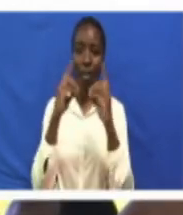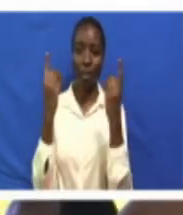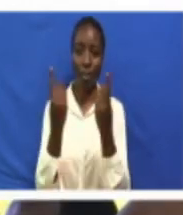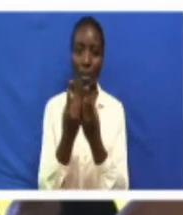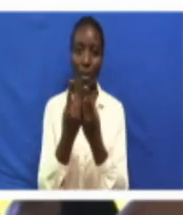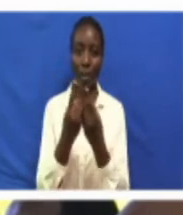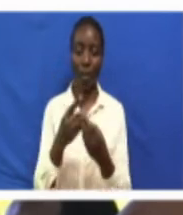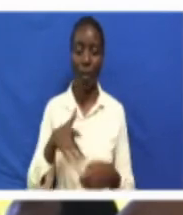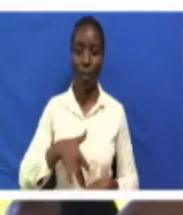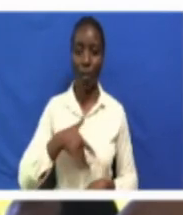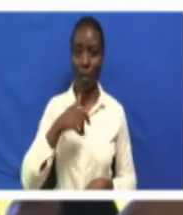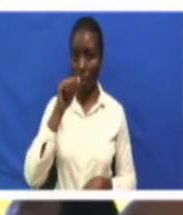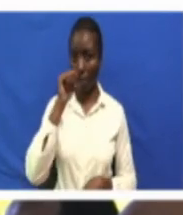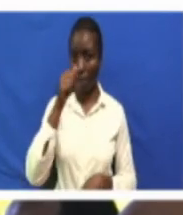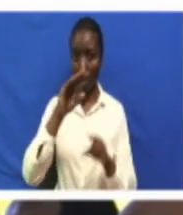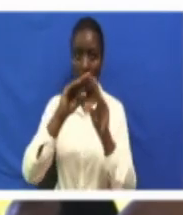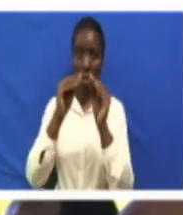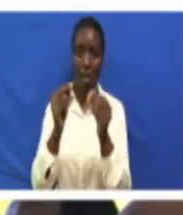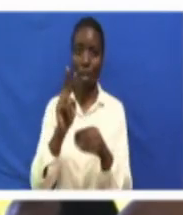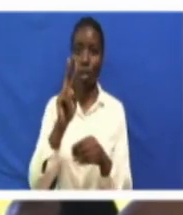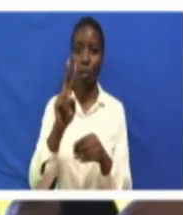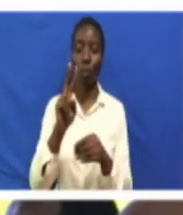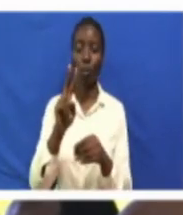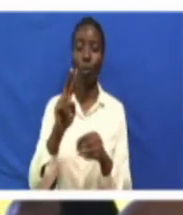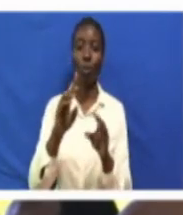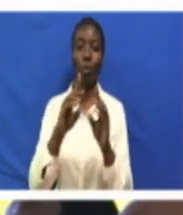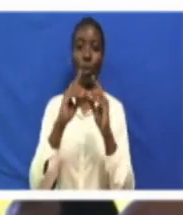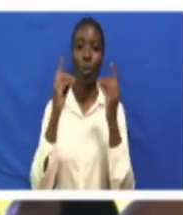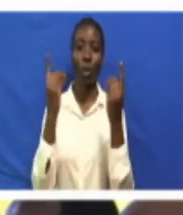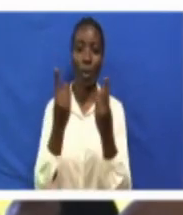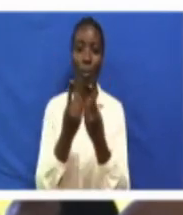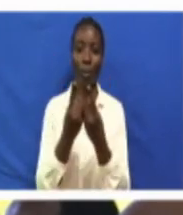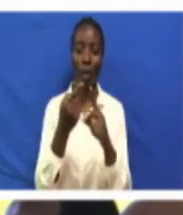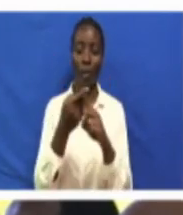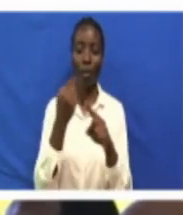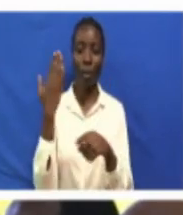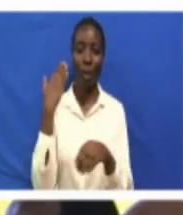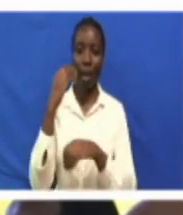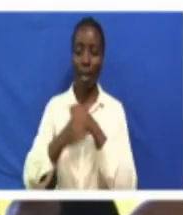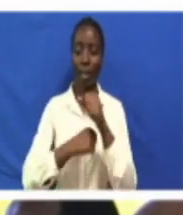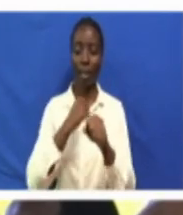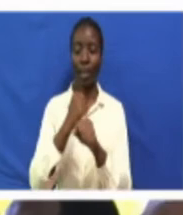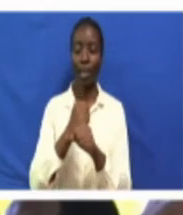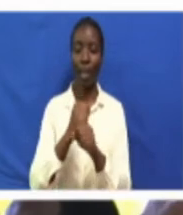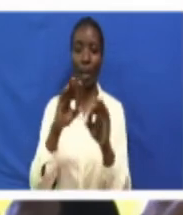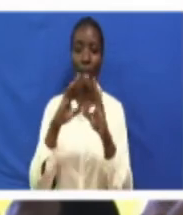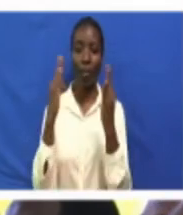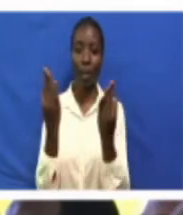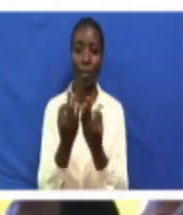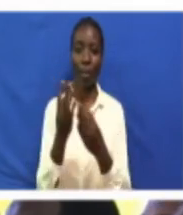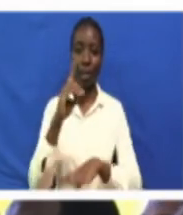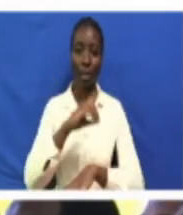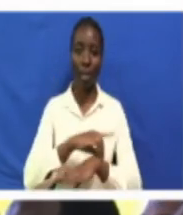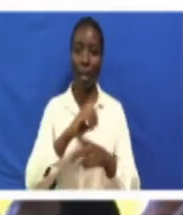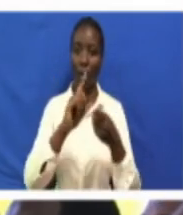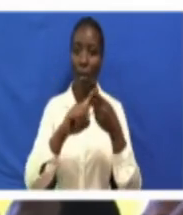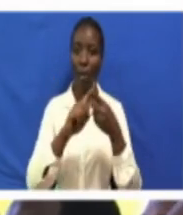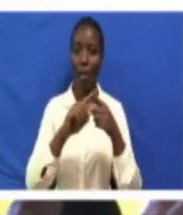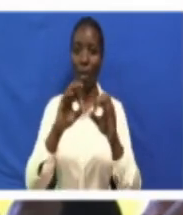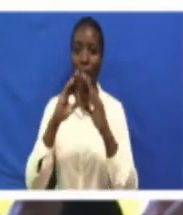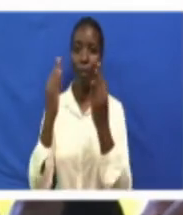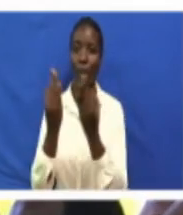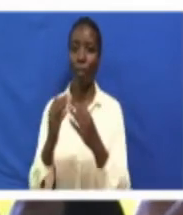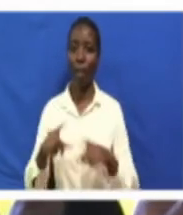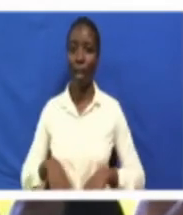take pride in the creation of two more departments since our last year's Family Day first we have the Family Life